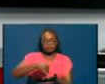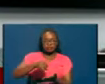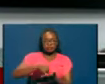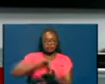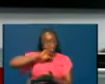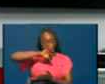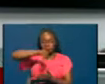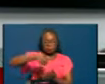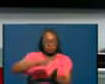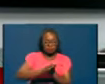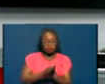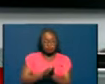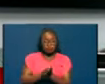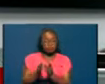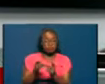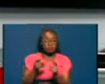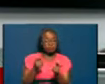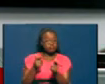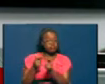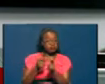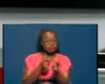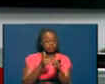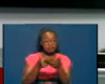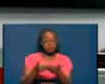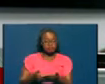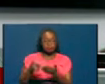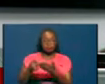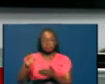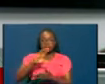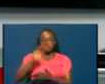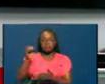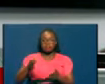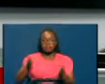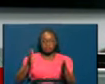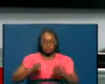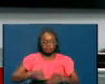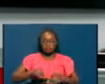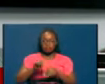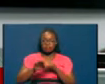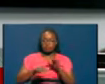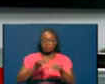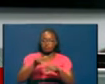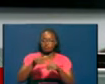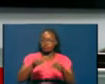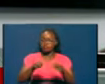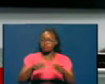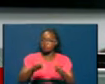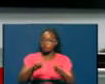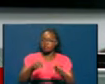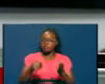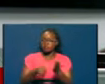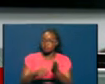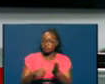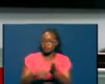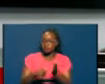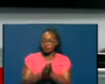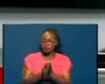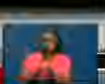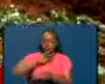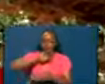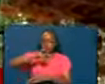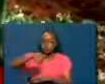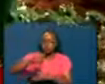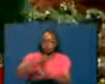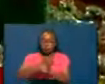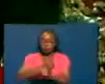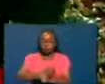during a virtual panel discussion on Africa's human wildlife crisis organized by the Elephant Protection Initiative, the